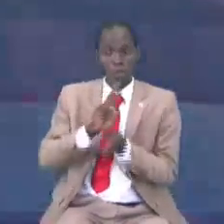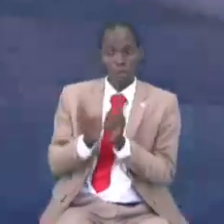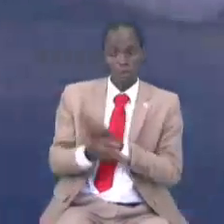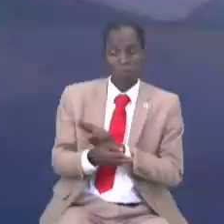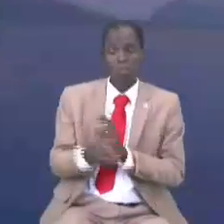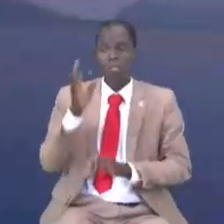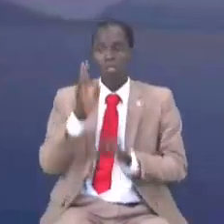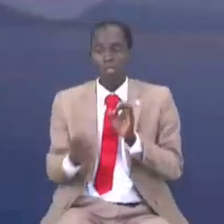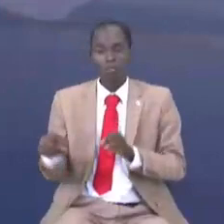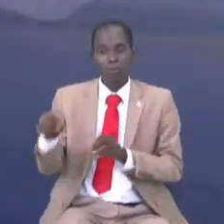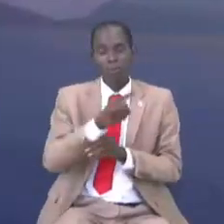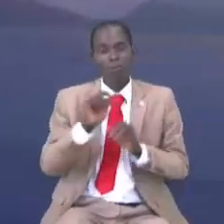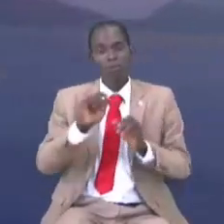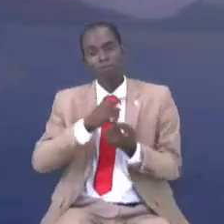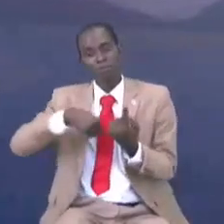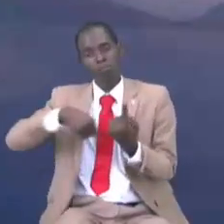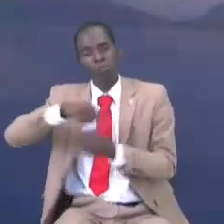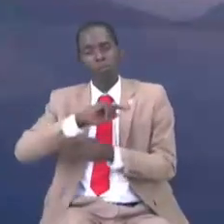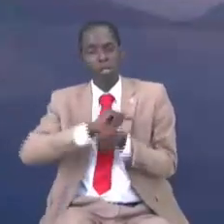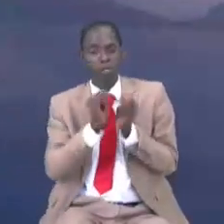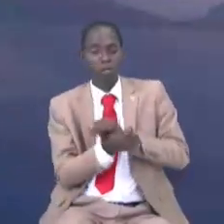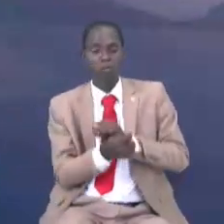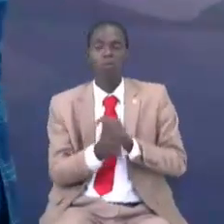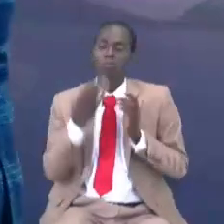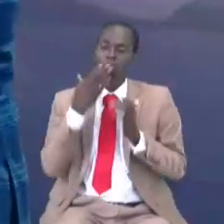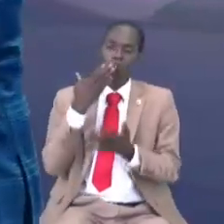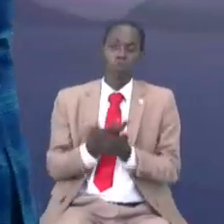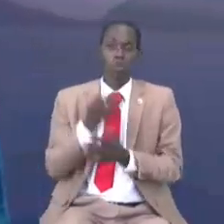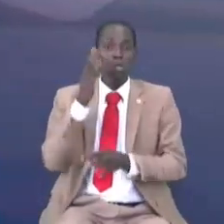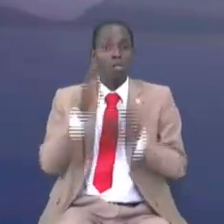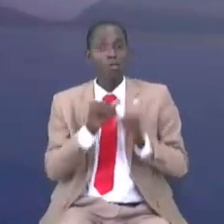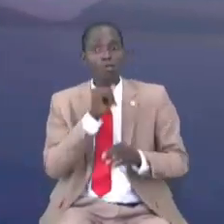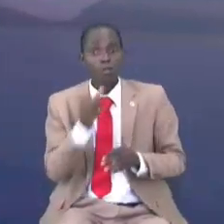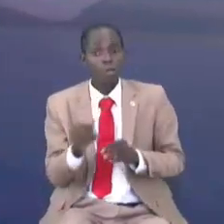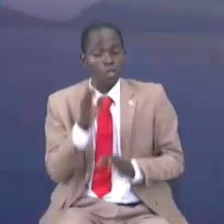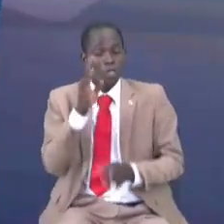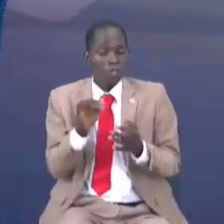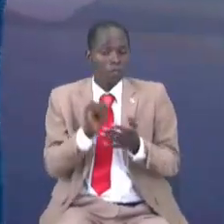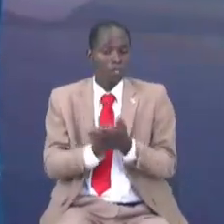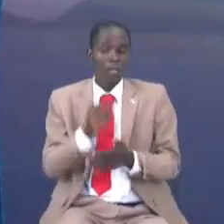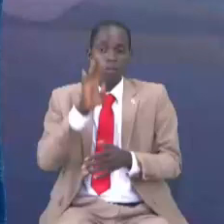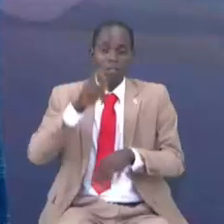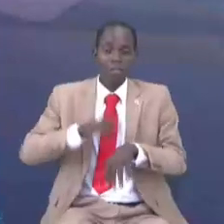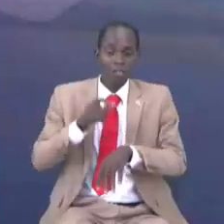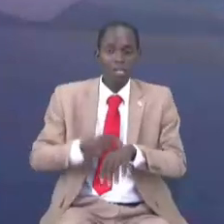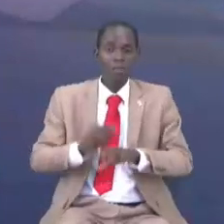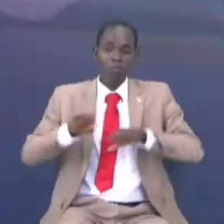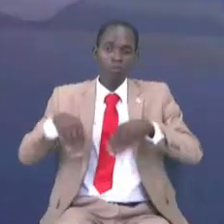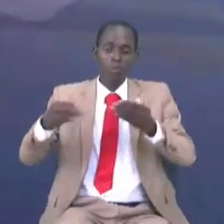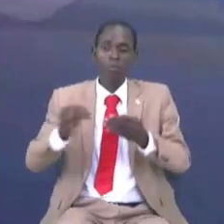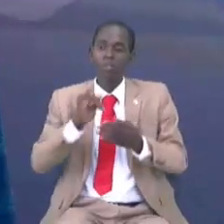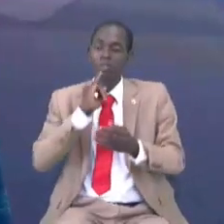the day of probation, the period of probation passes by and they don't repent,